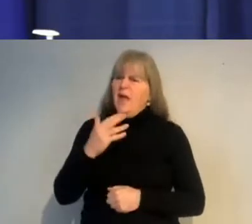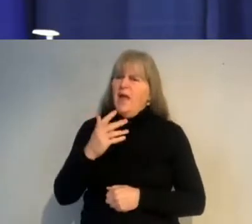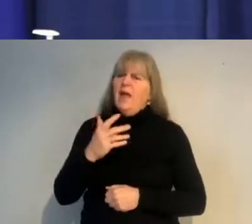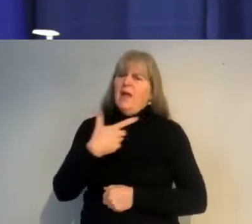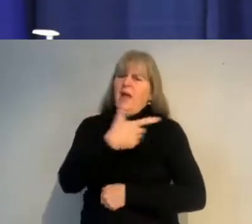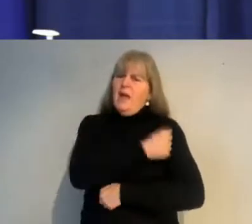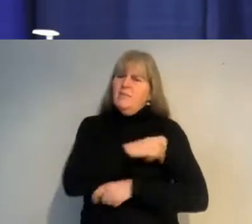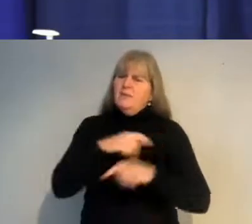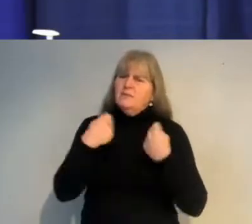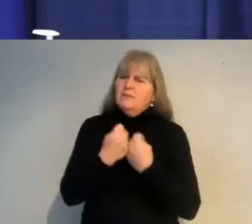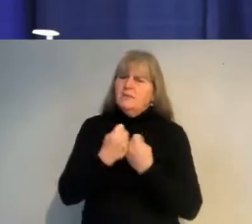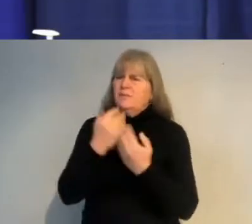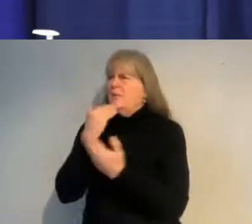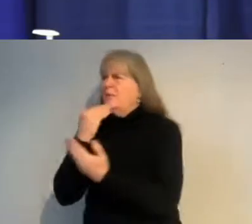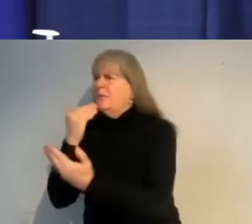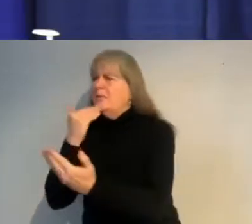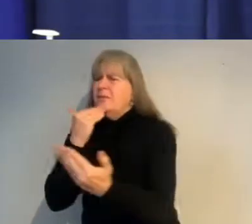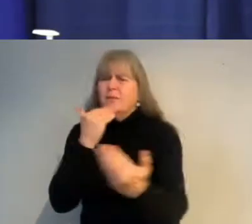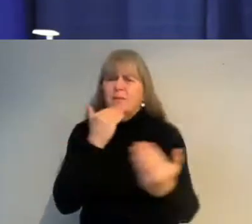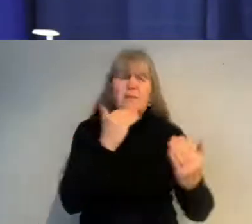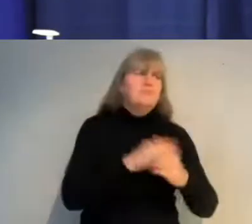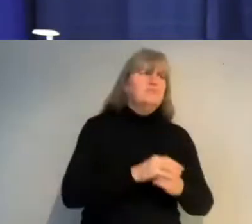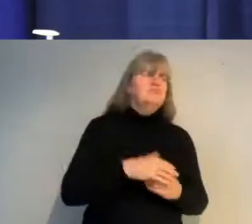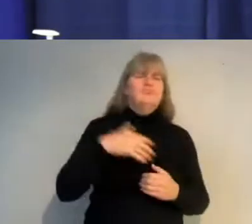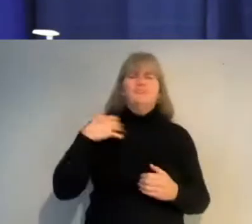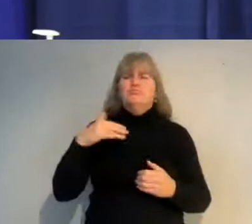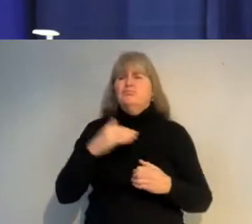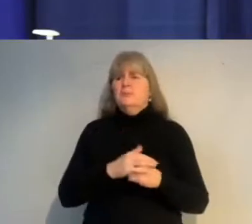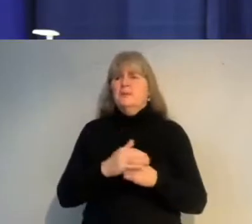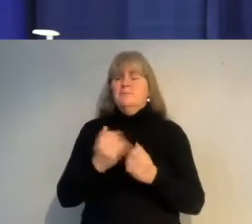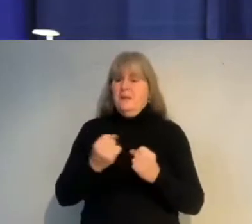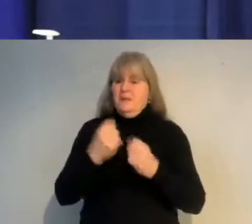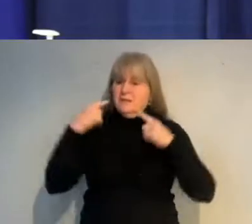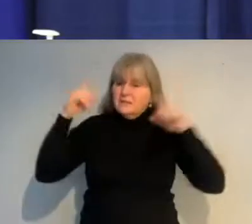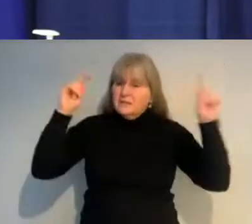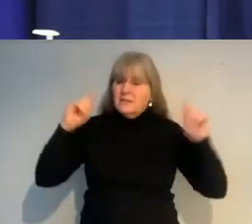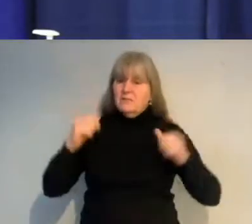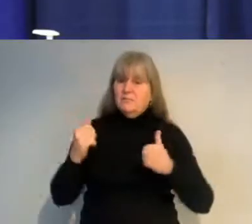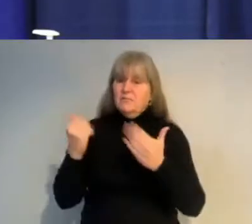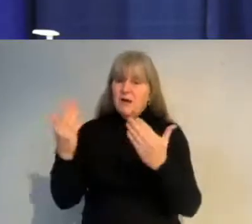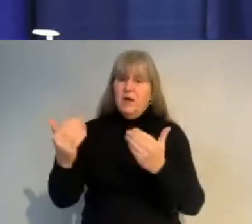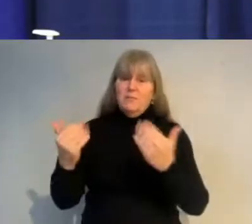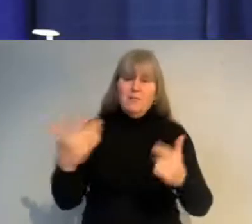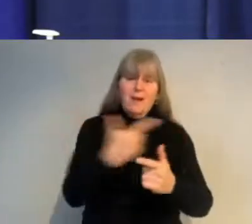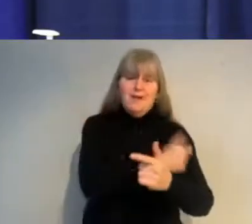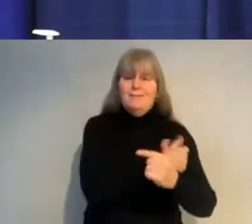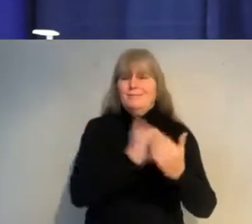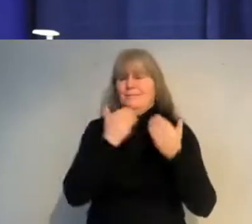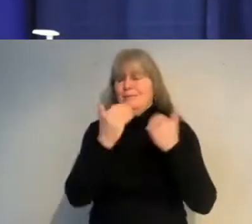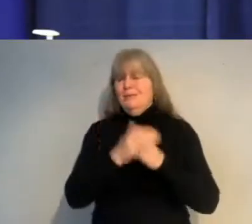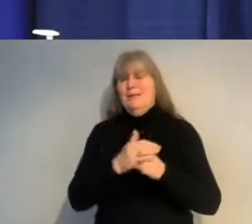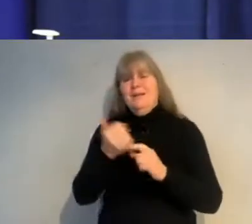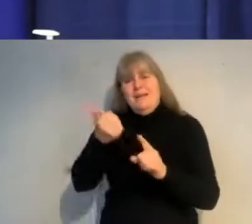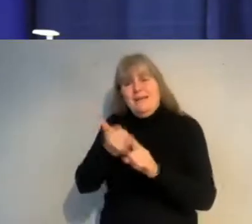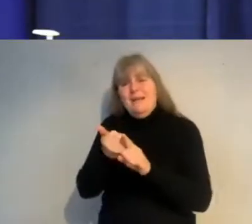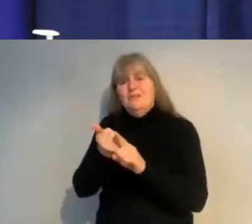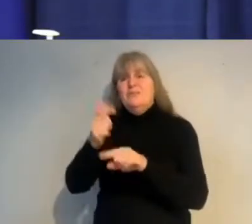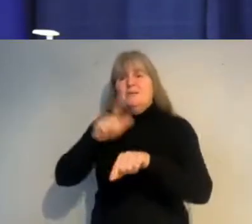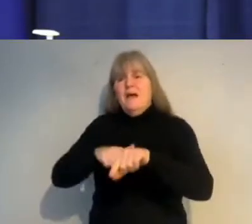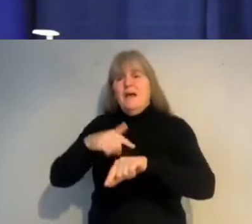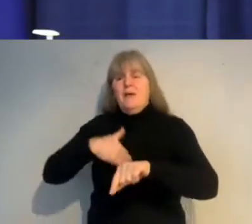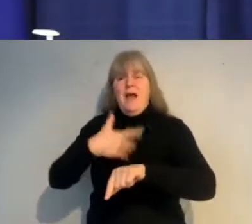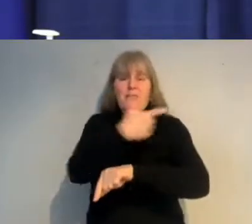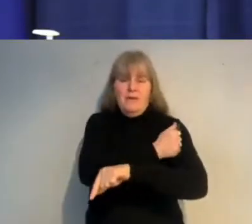get to where we are right now with our huge success in vaccination rates. Every shot delivered helps keep our territory